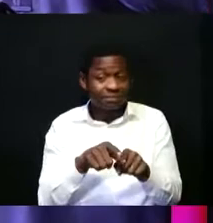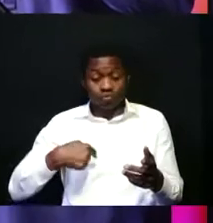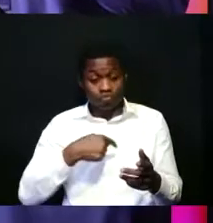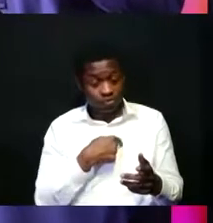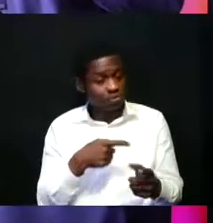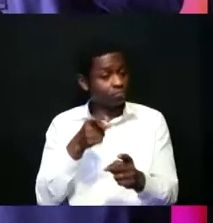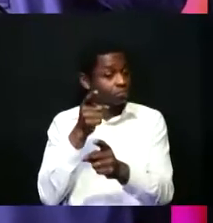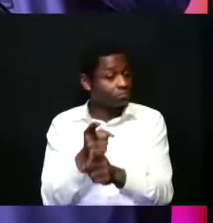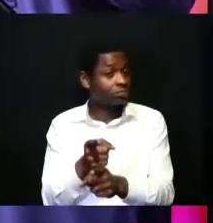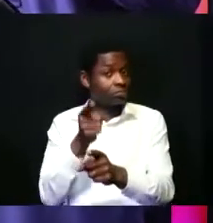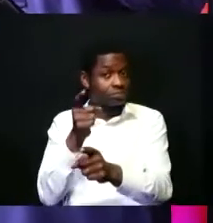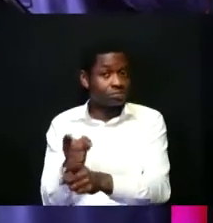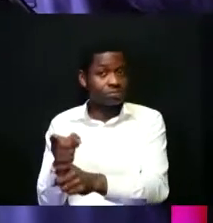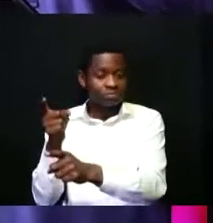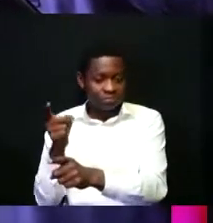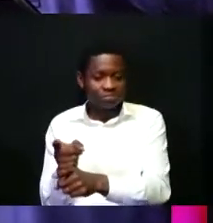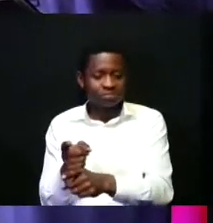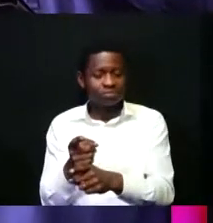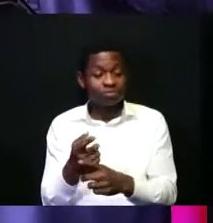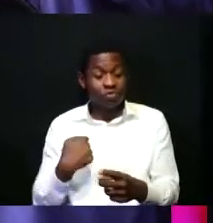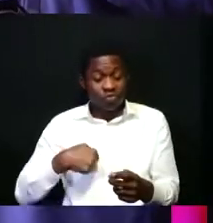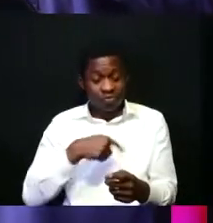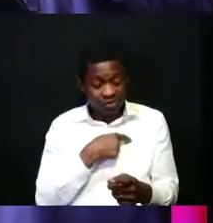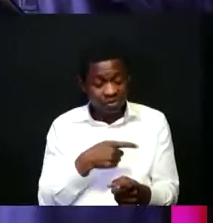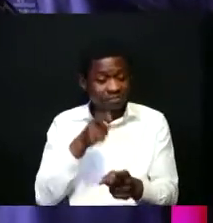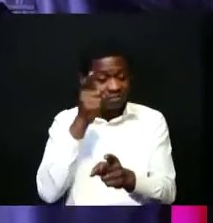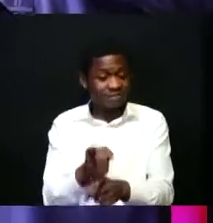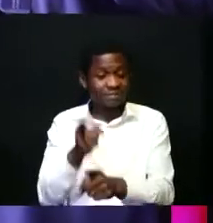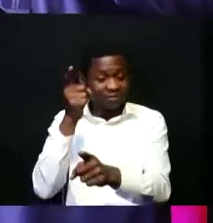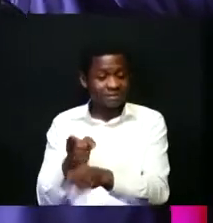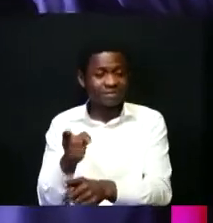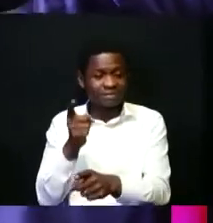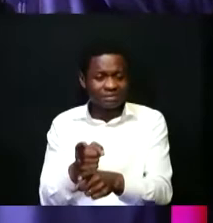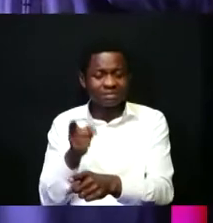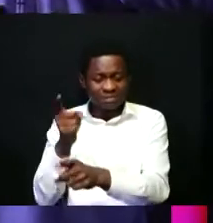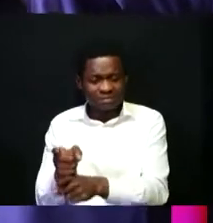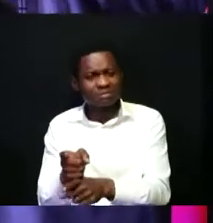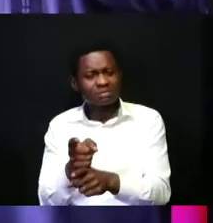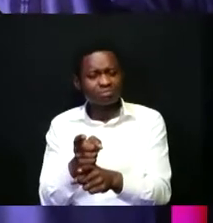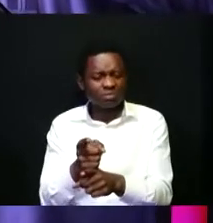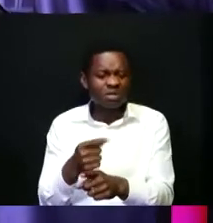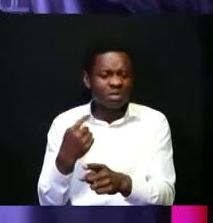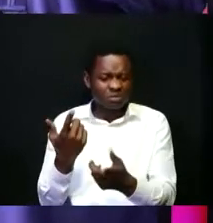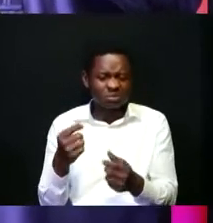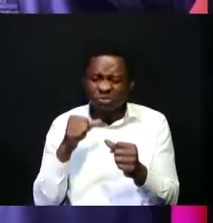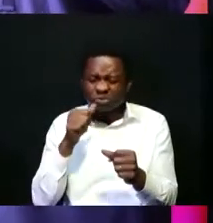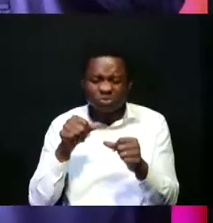We are often consistently inconsistent. Ye empempi no ye ntumi nkonto so enya depa.